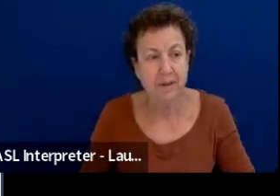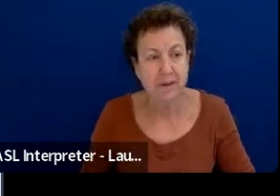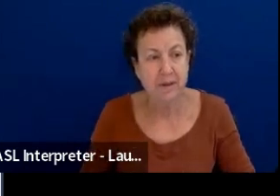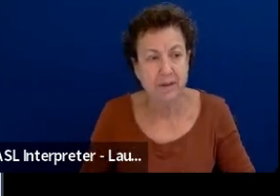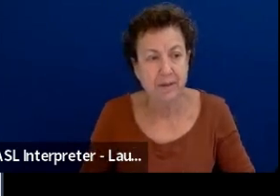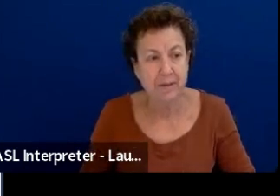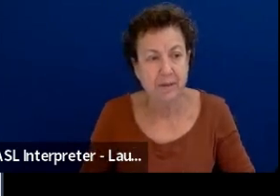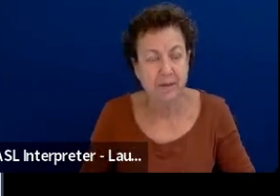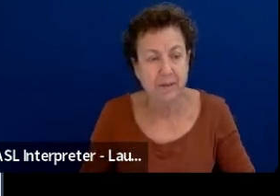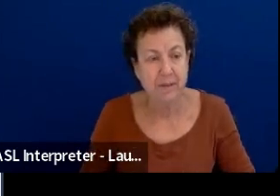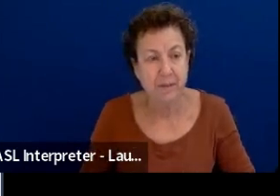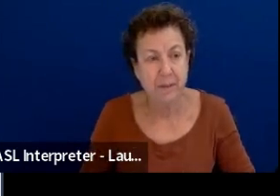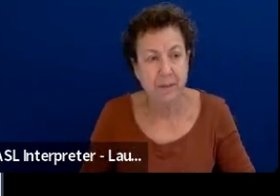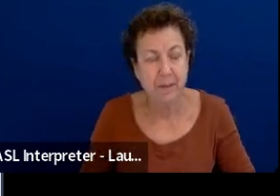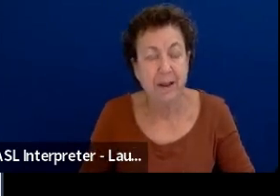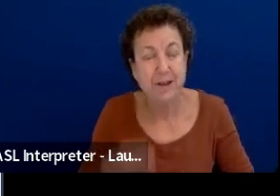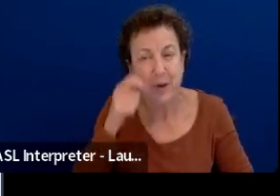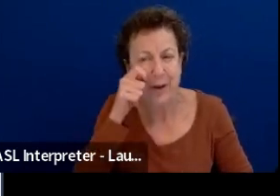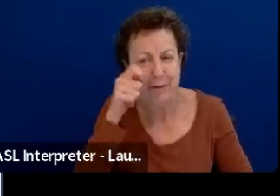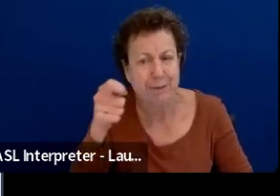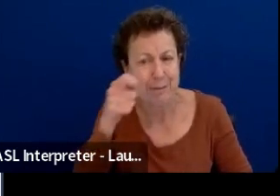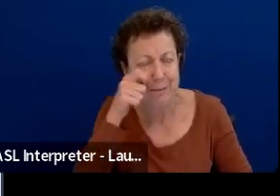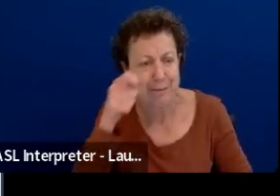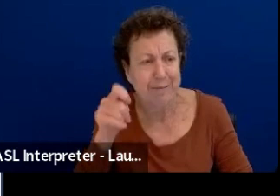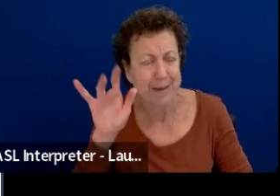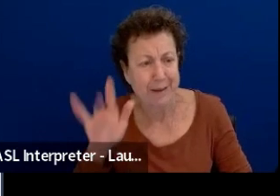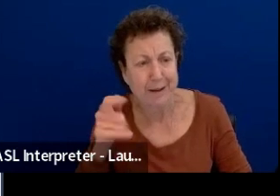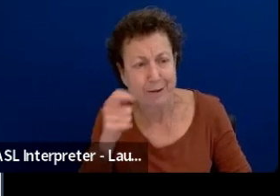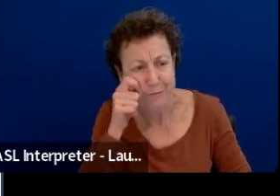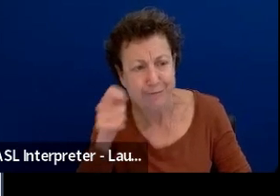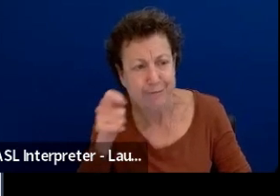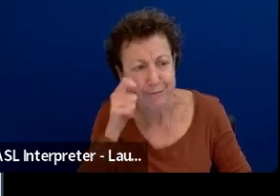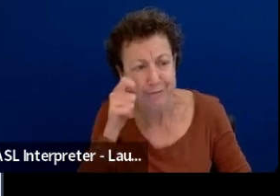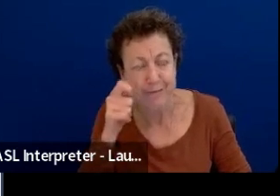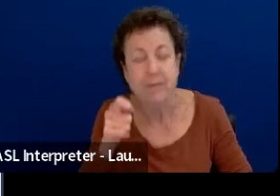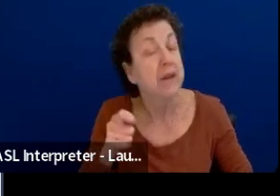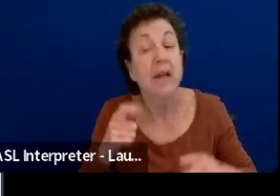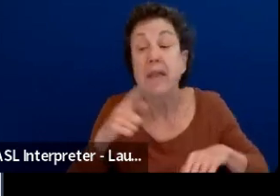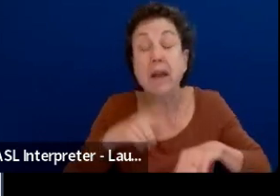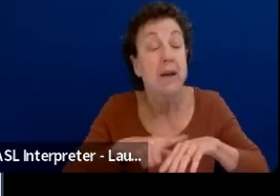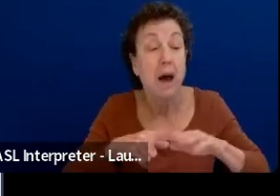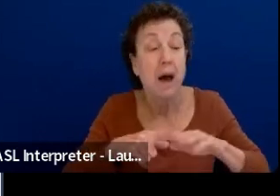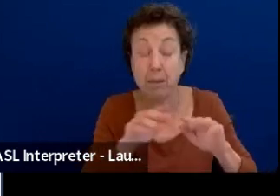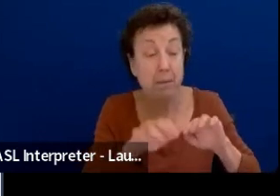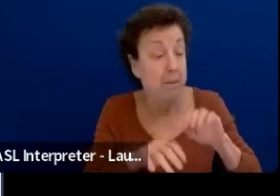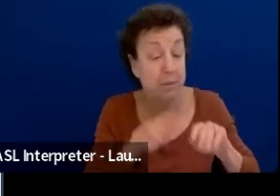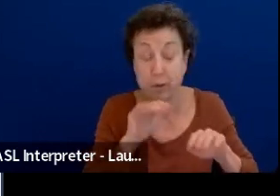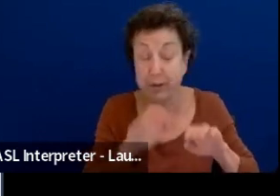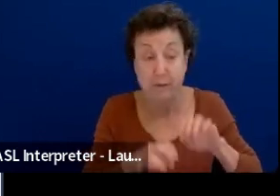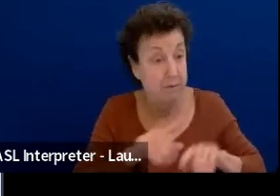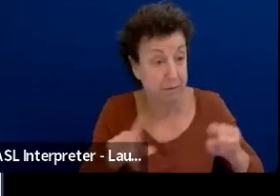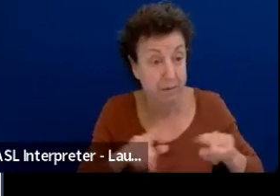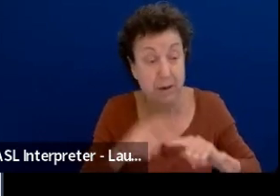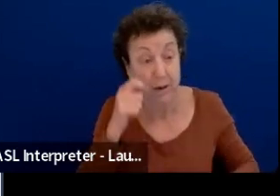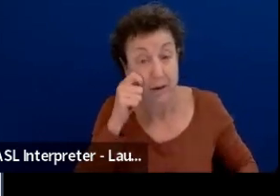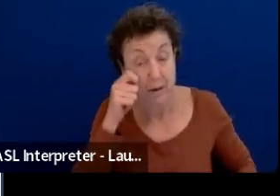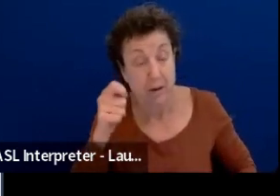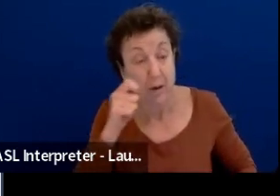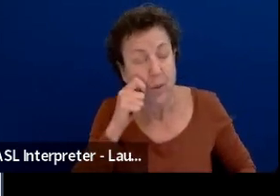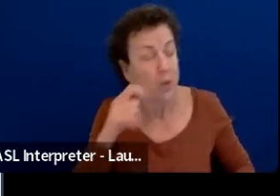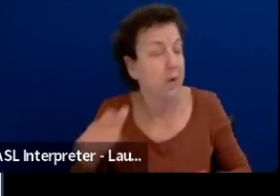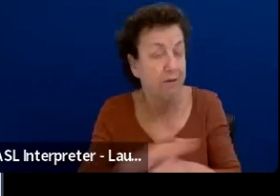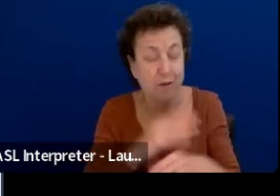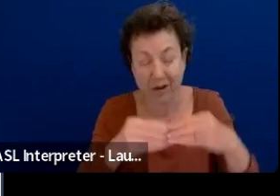If we just click this magnifying glass right here without entering anything in this text field, we'll get the